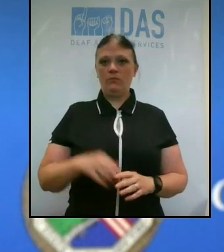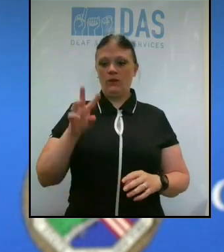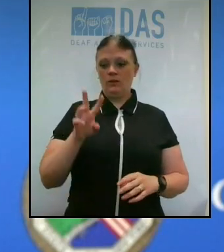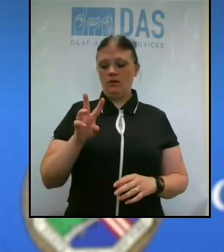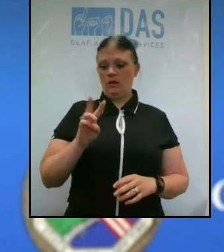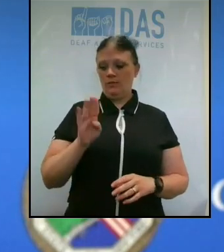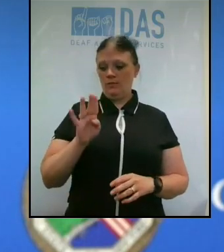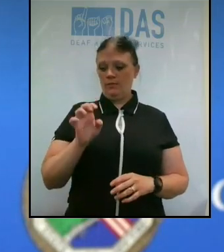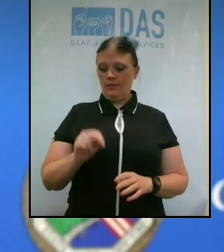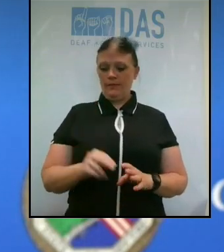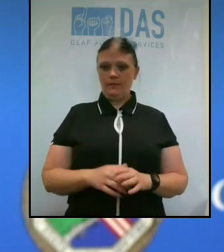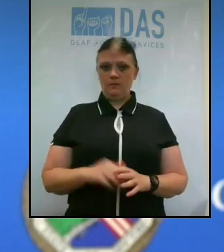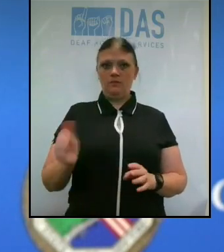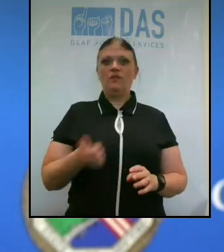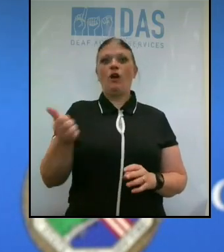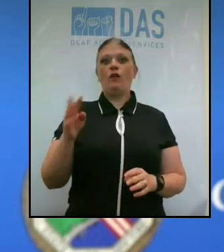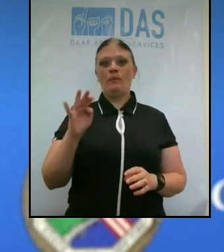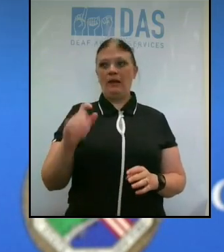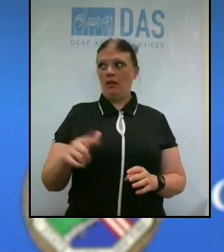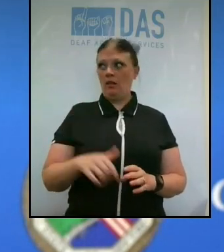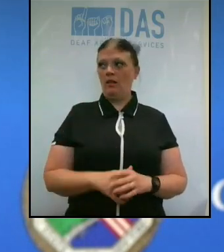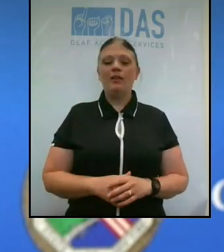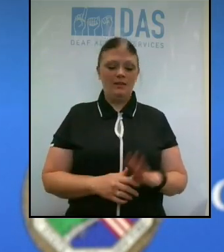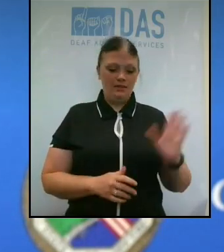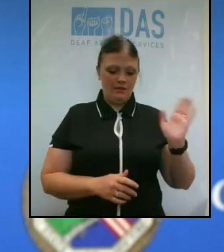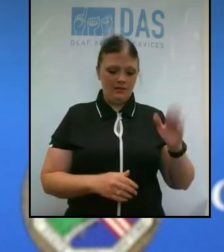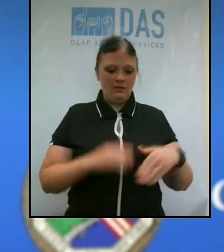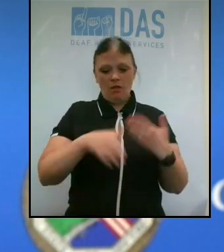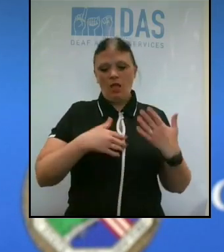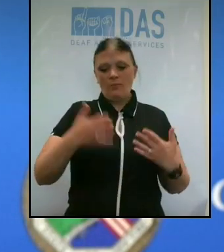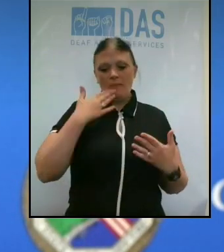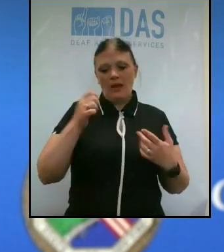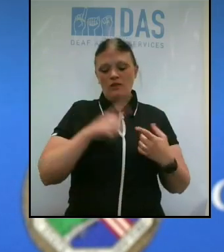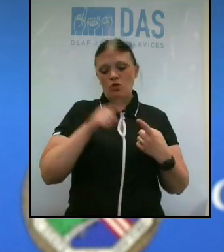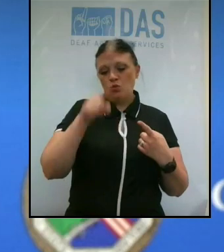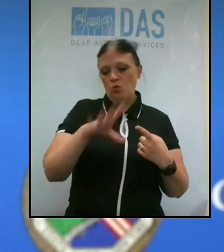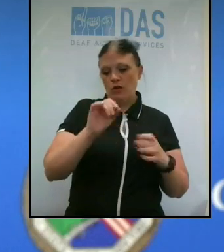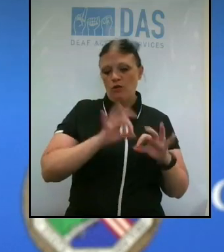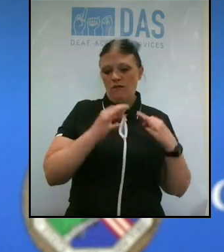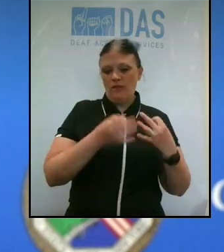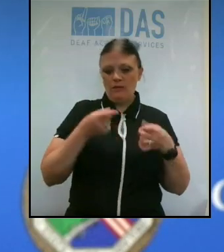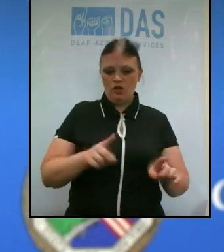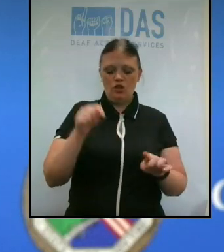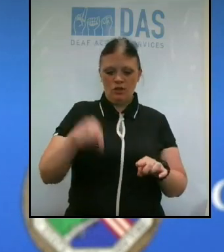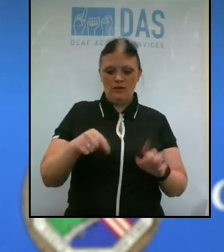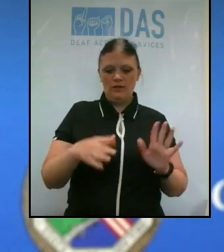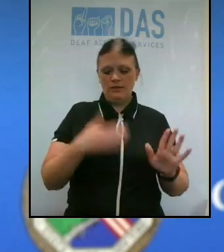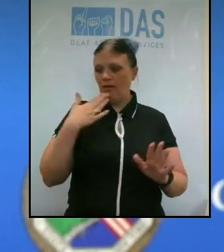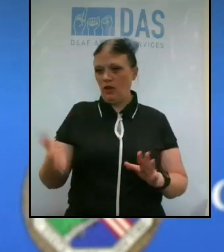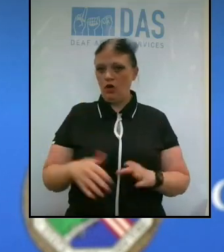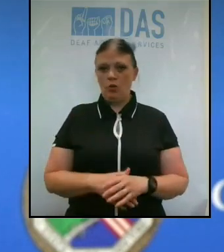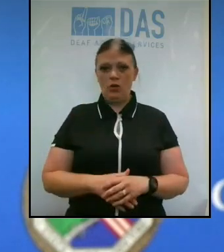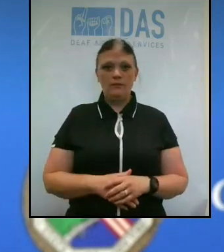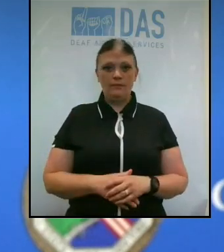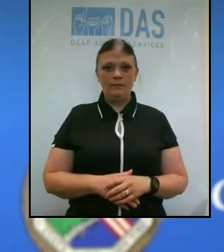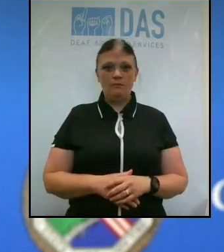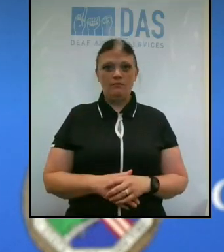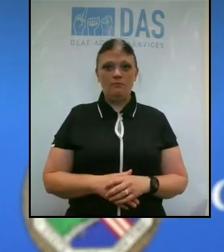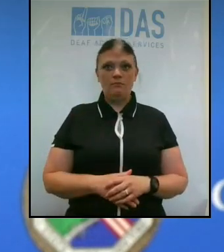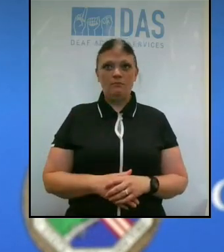WBEN. Other Michael. Hey, Mark, all my best to you and your family during this. Thank you.